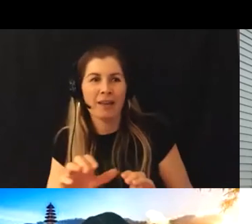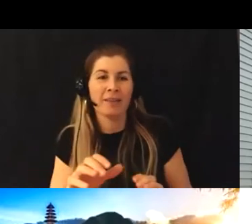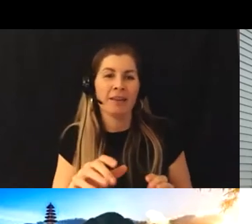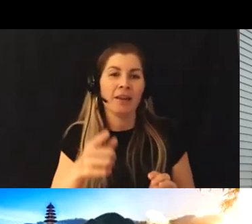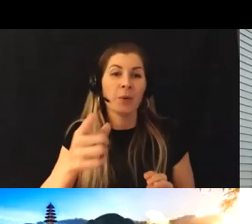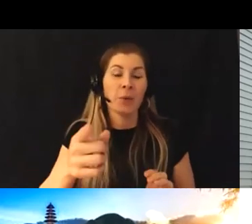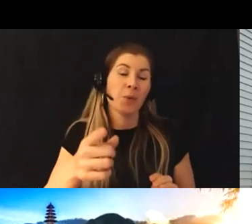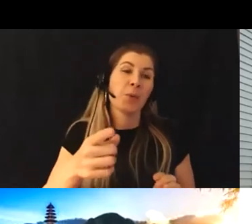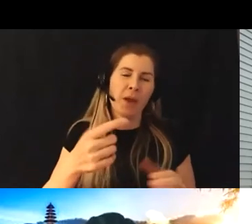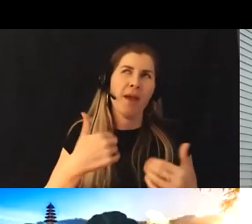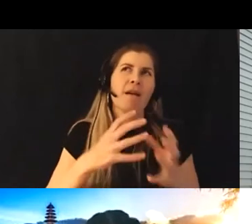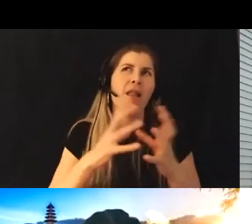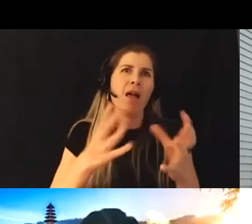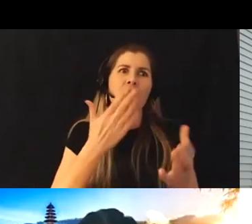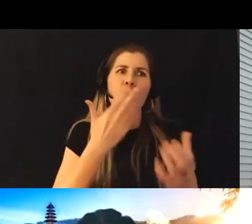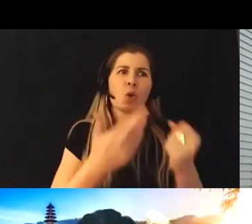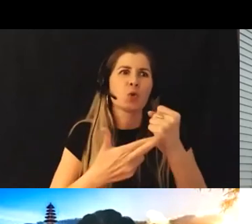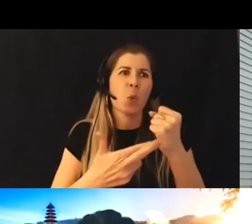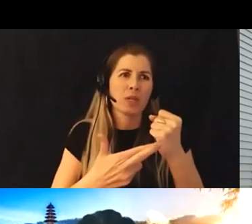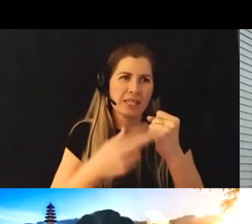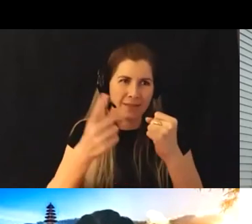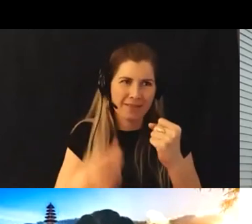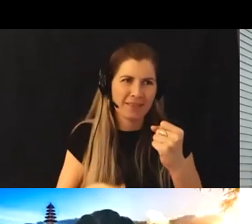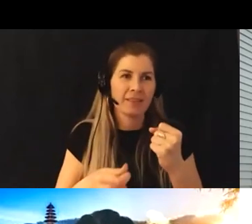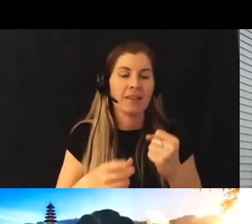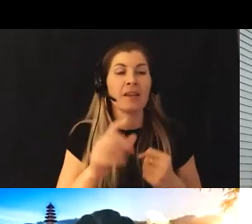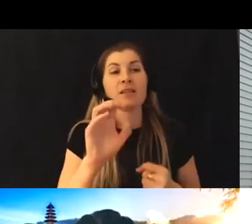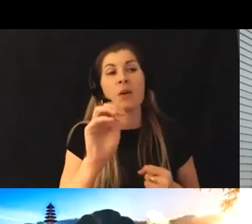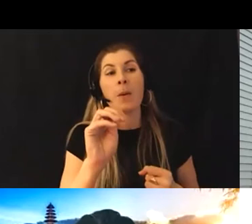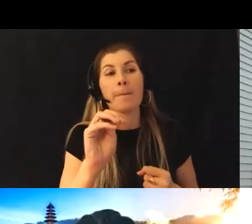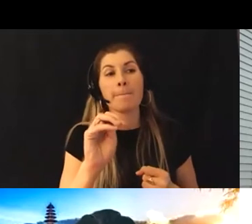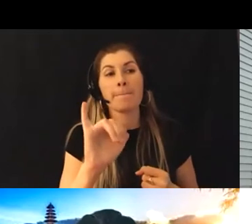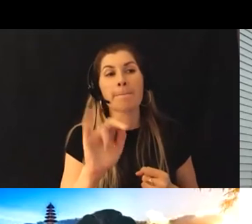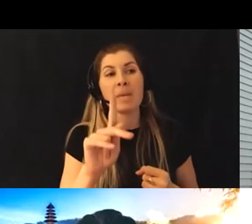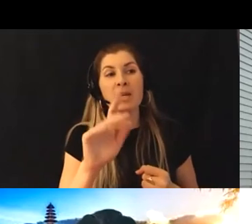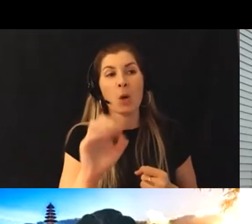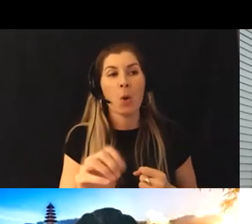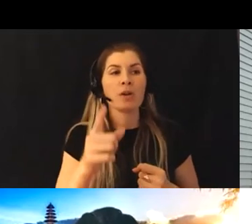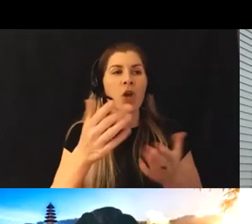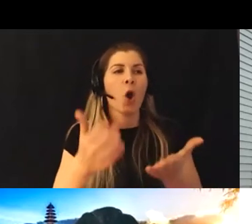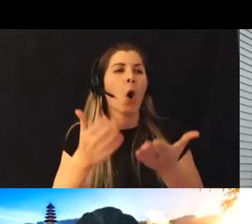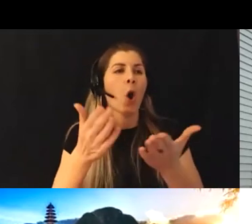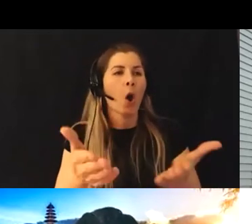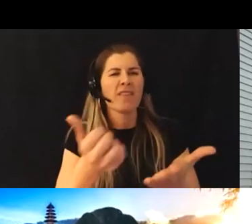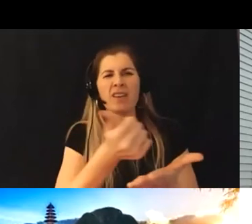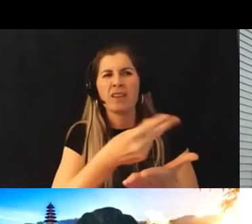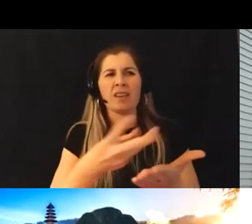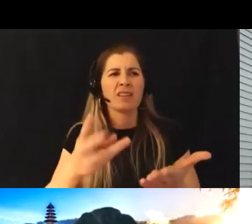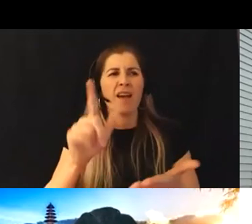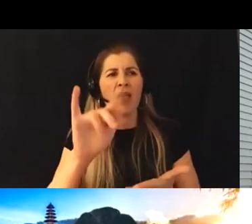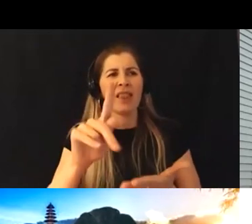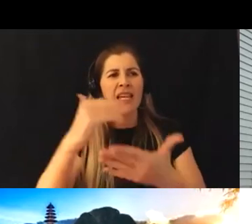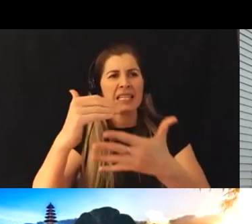there. So again, just to recap, I mean, Miko offered and provided several links there